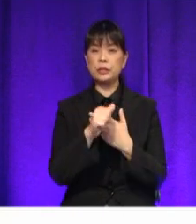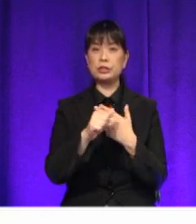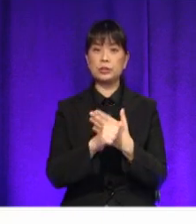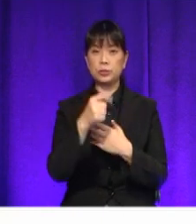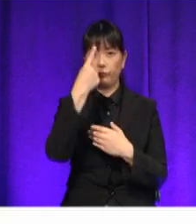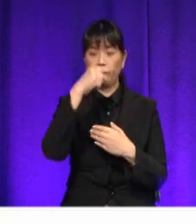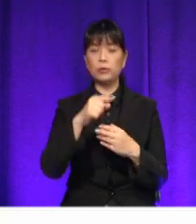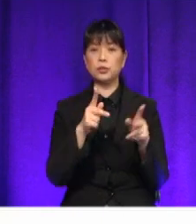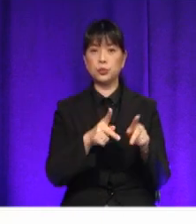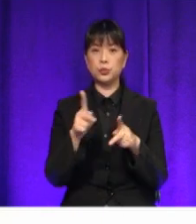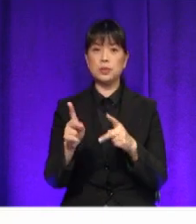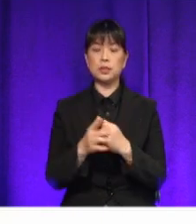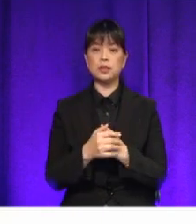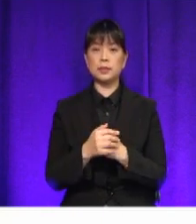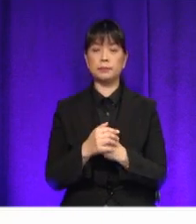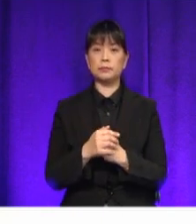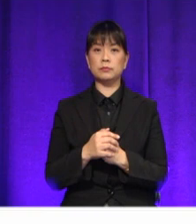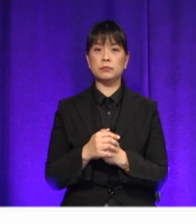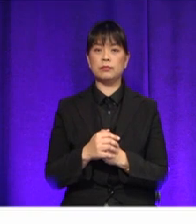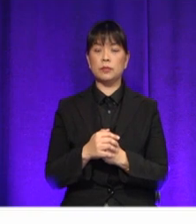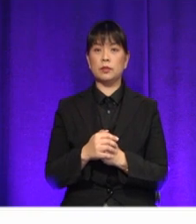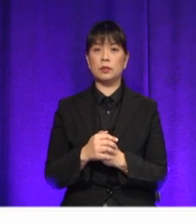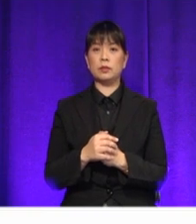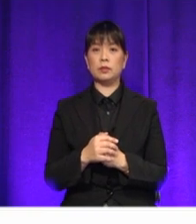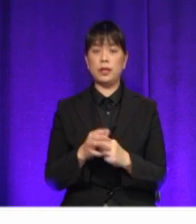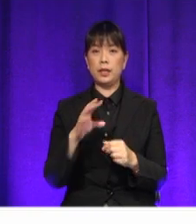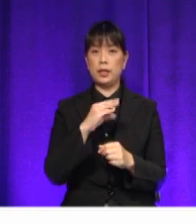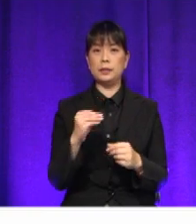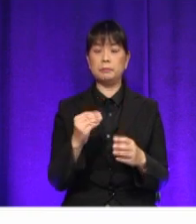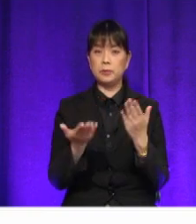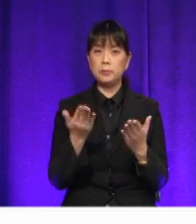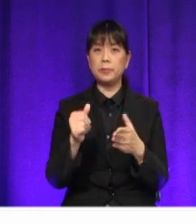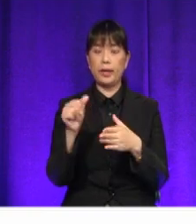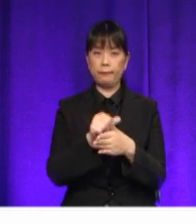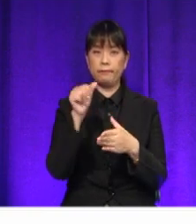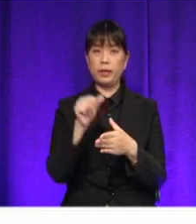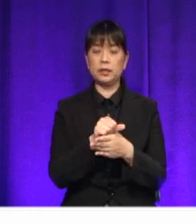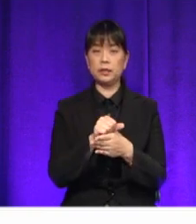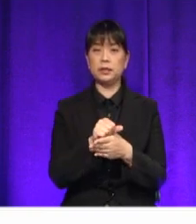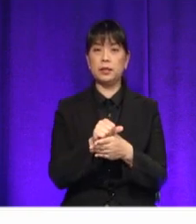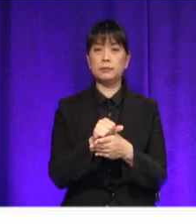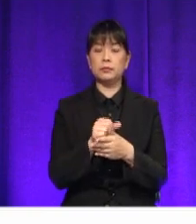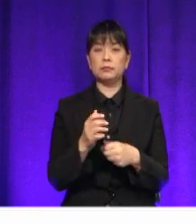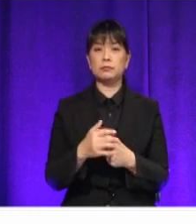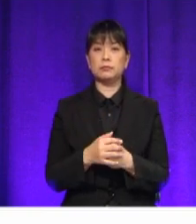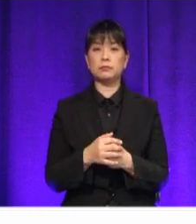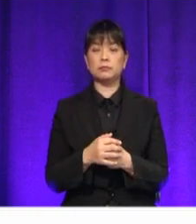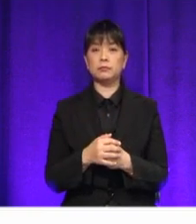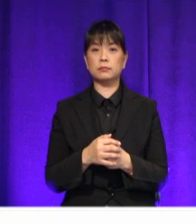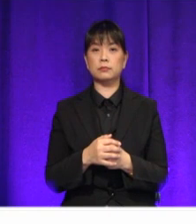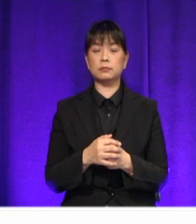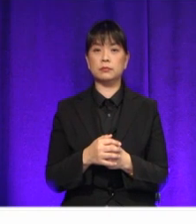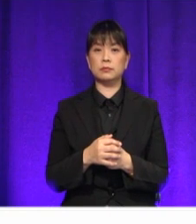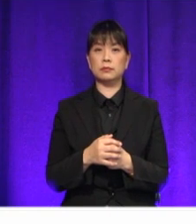waterborne diseases that might affect them, such as typhoid and whatnot.